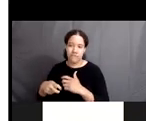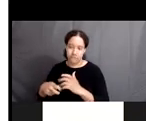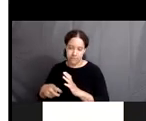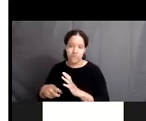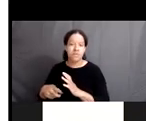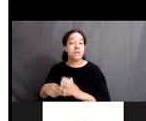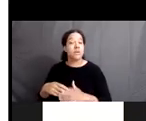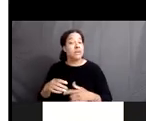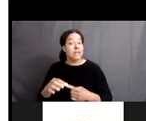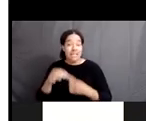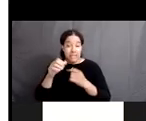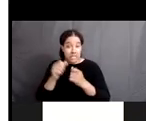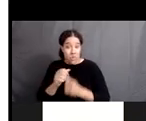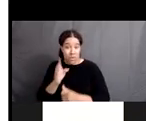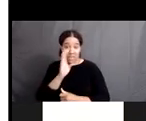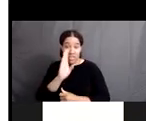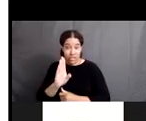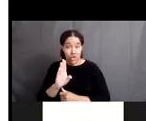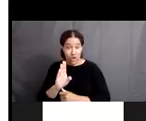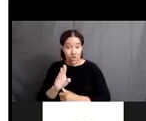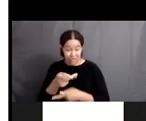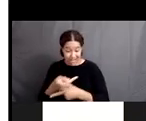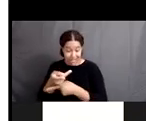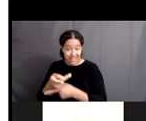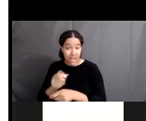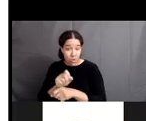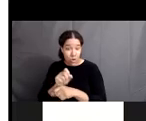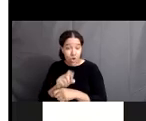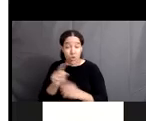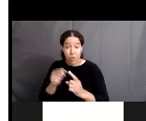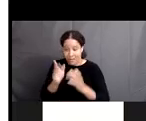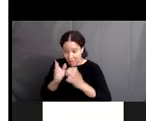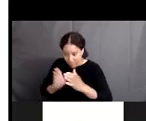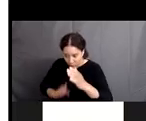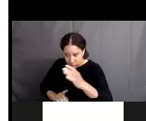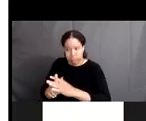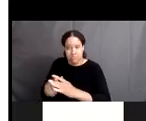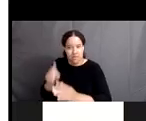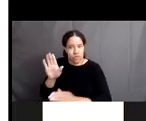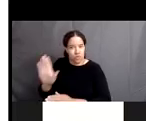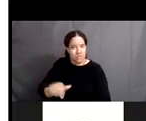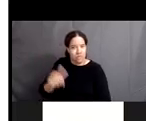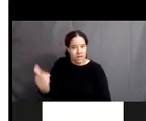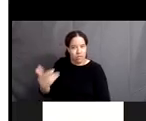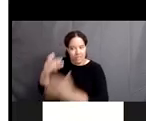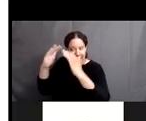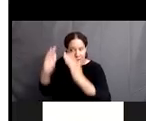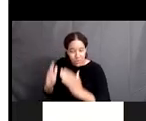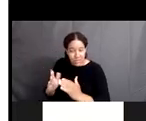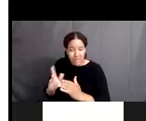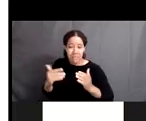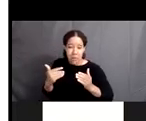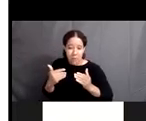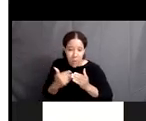doing direct care work where you're in folks' homes, or you're in very, very close proximity with them when you're